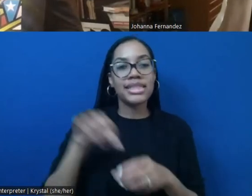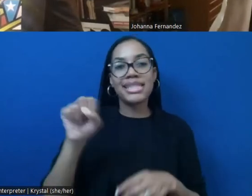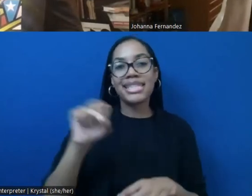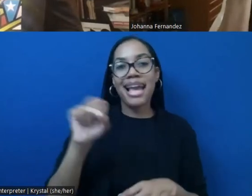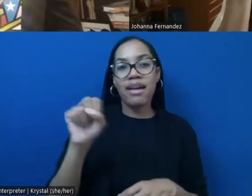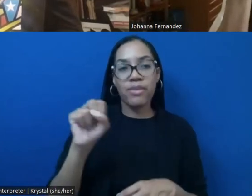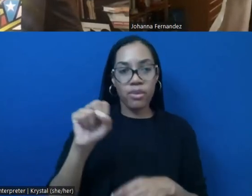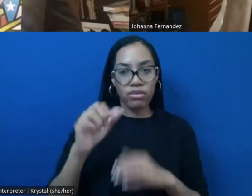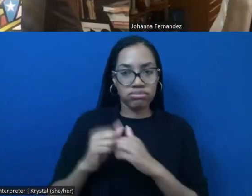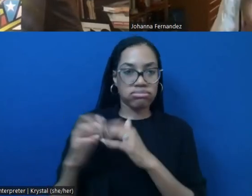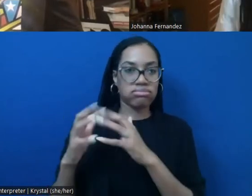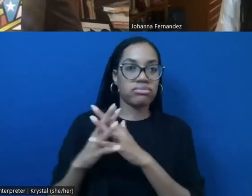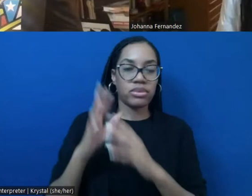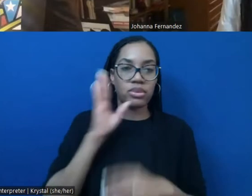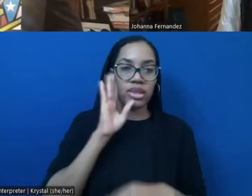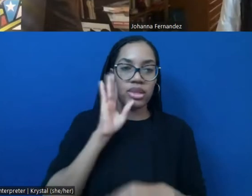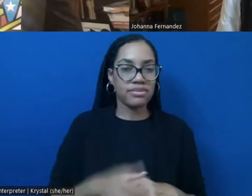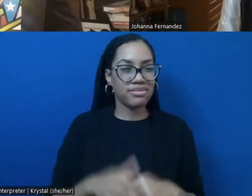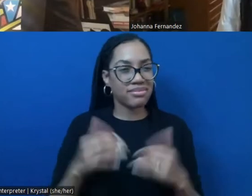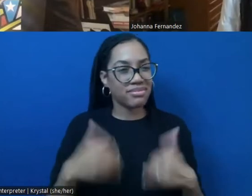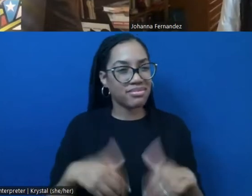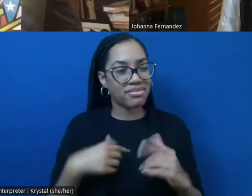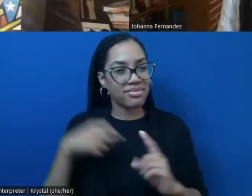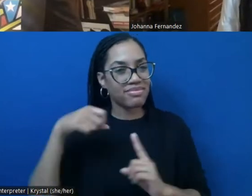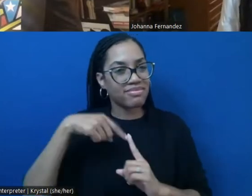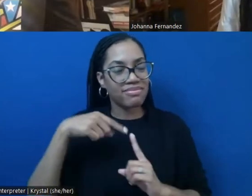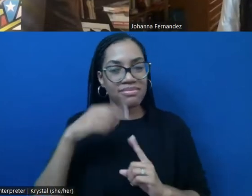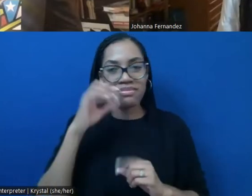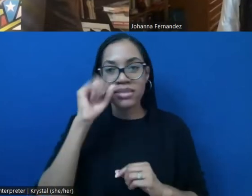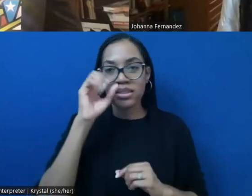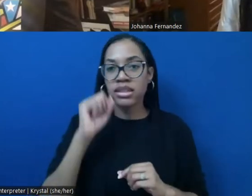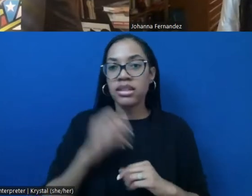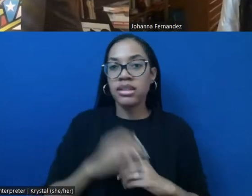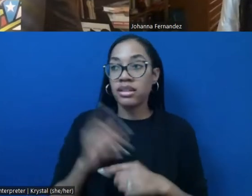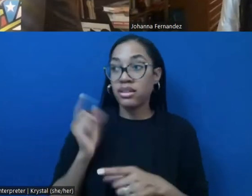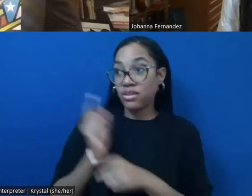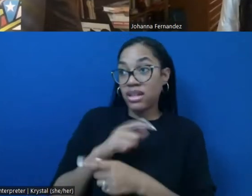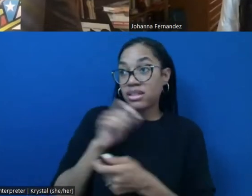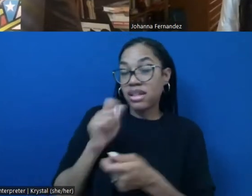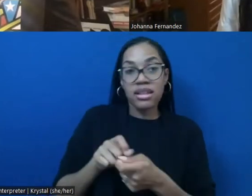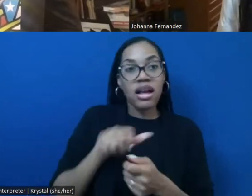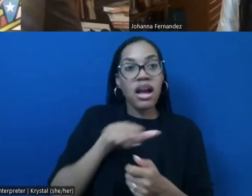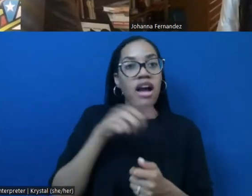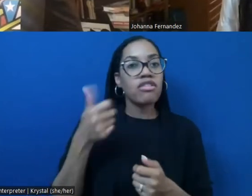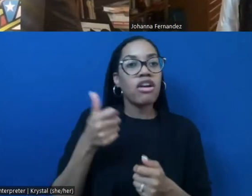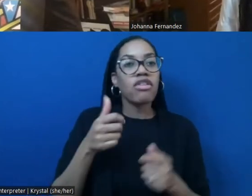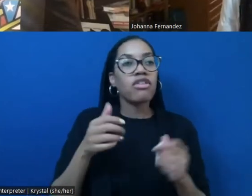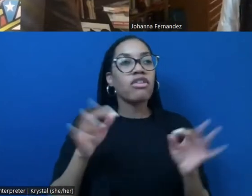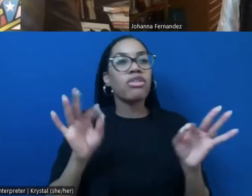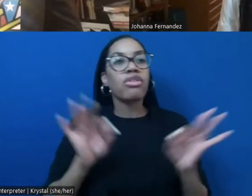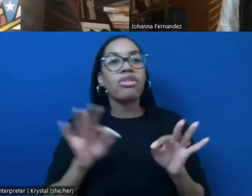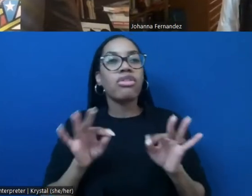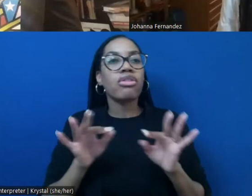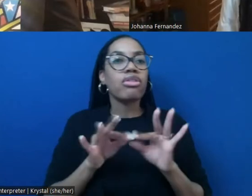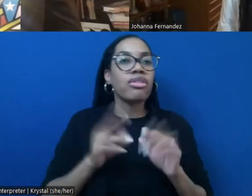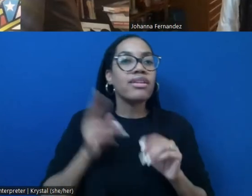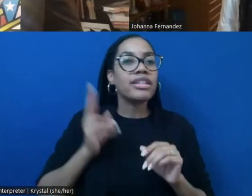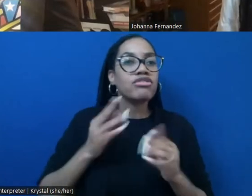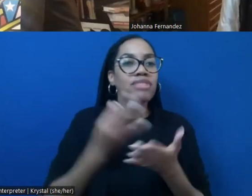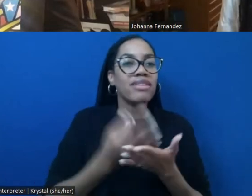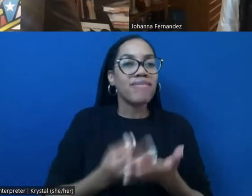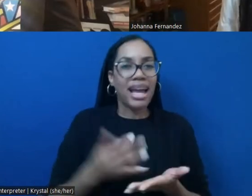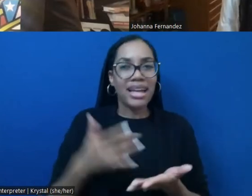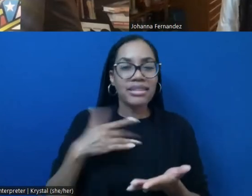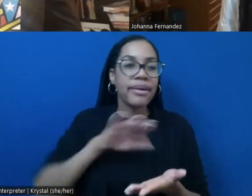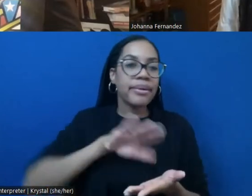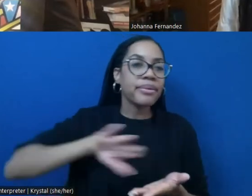Another understudied dimension of the Black Power movement, all of the prisoners who were